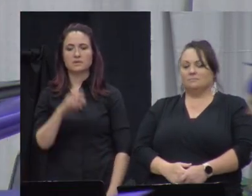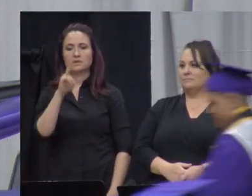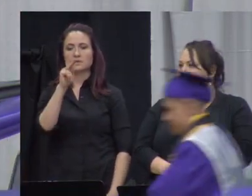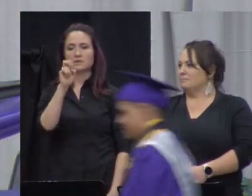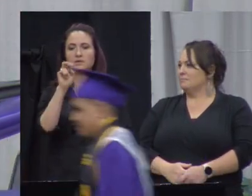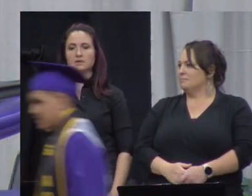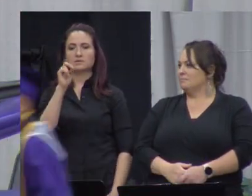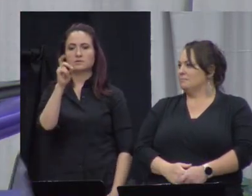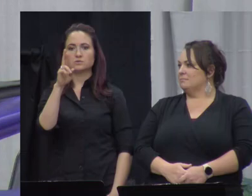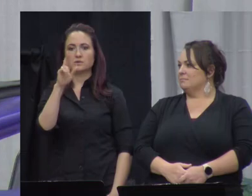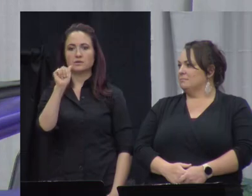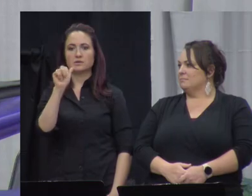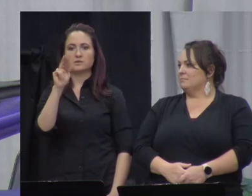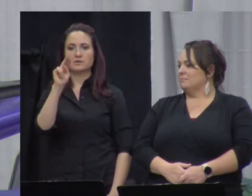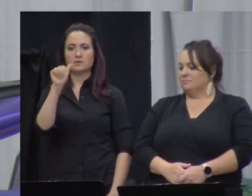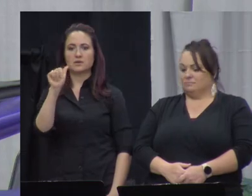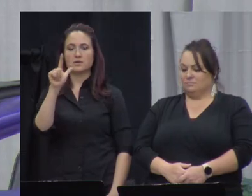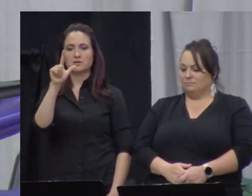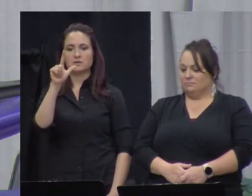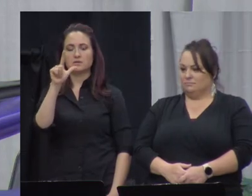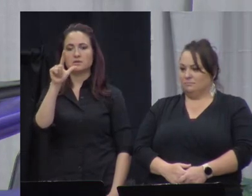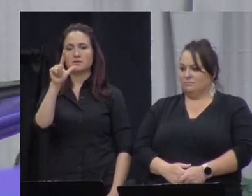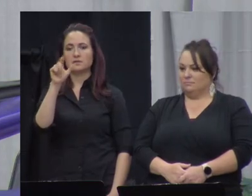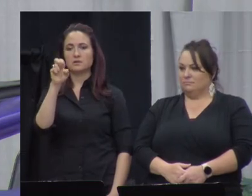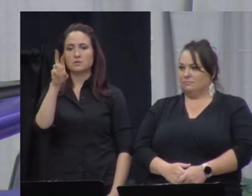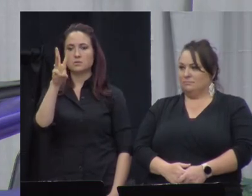Kendriana Lewis.